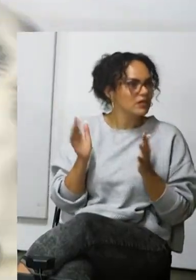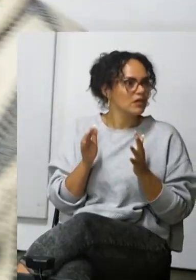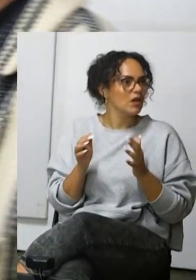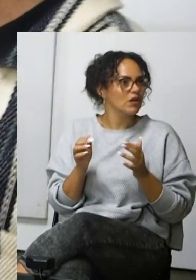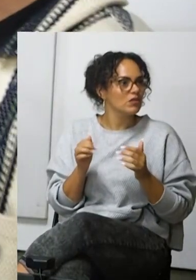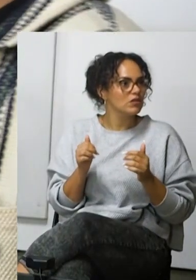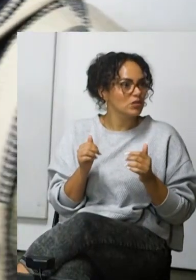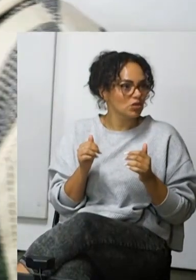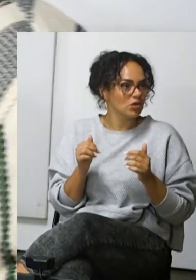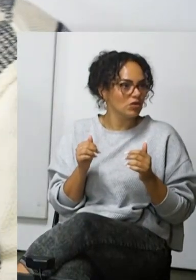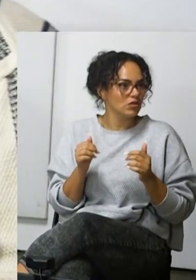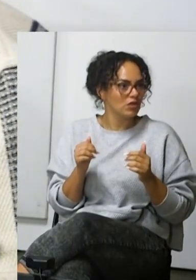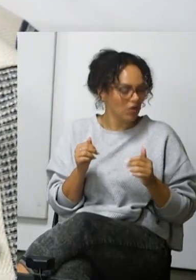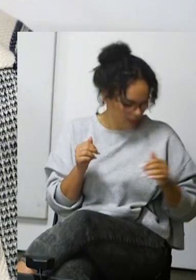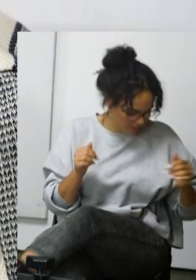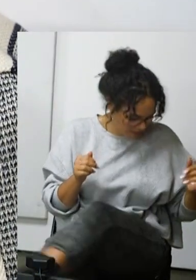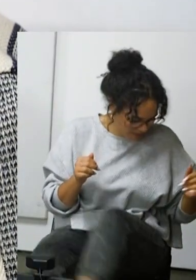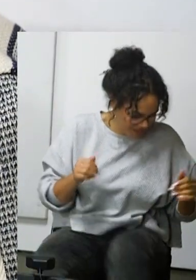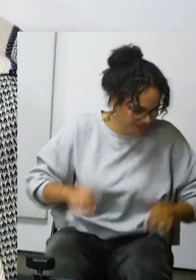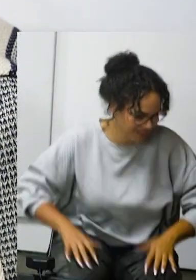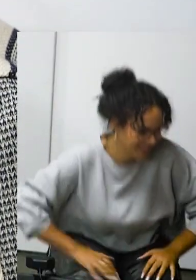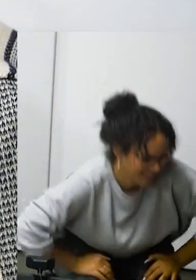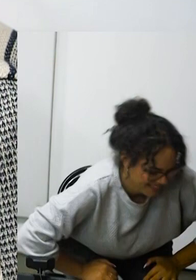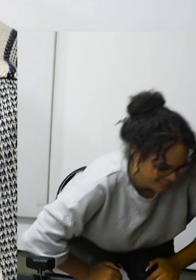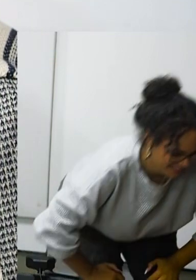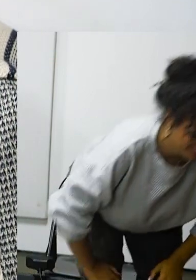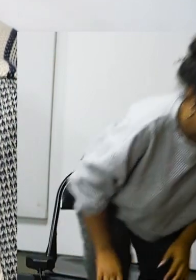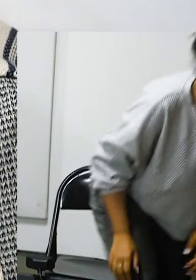Thank you. Oh, thank you so much, Zipporah. Can you hear us okay?